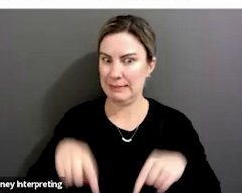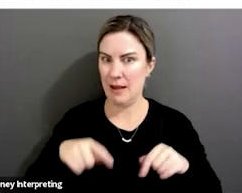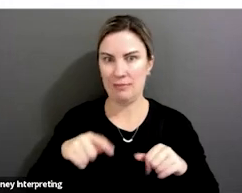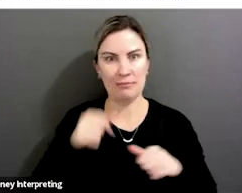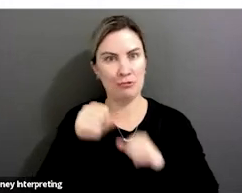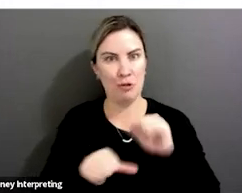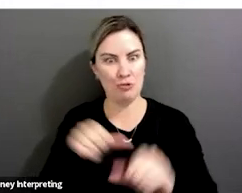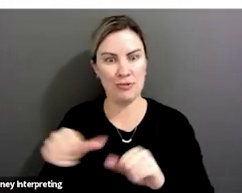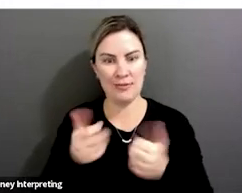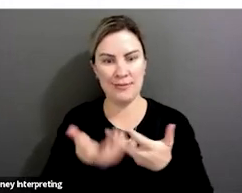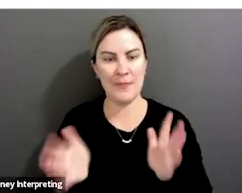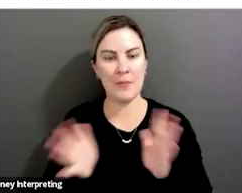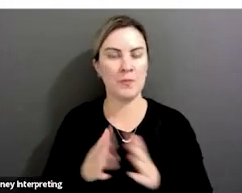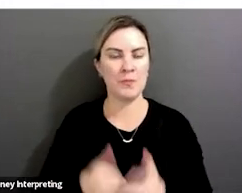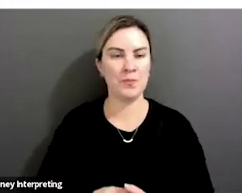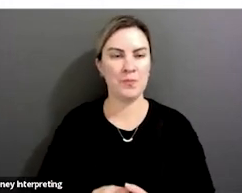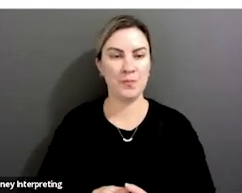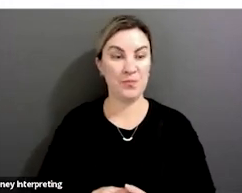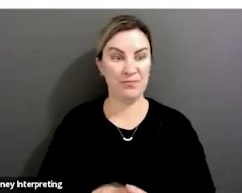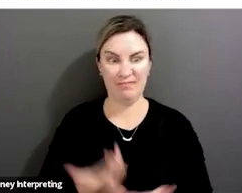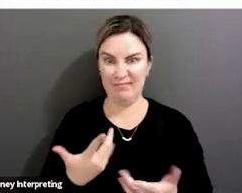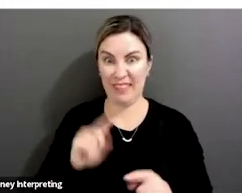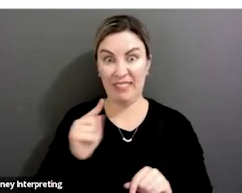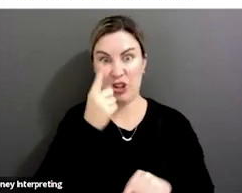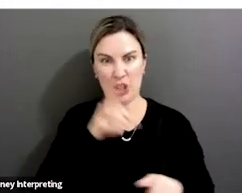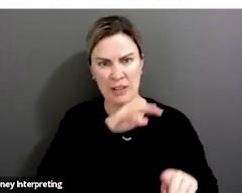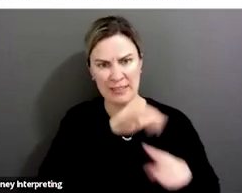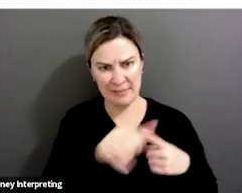these phases of identifying the scope and defining who does